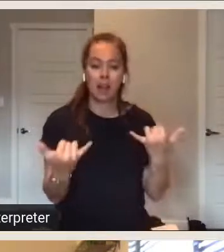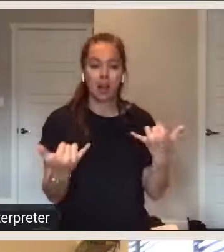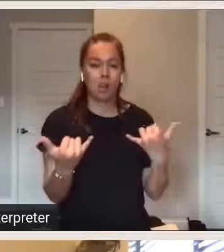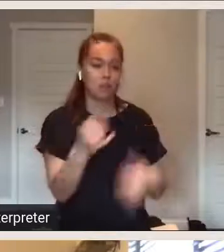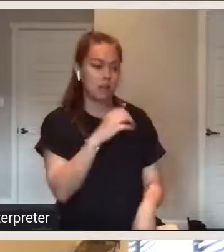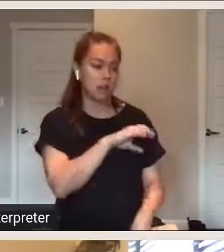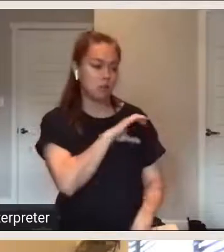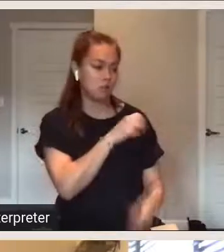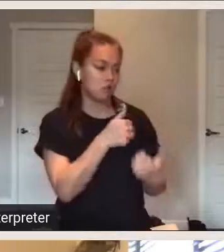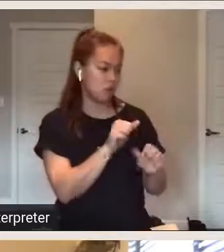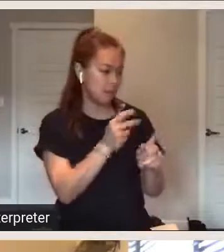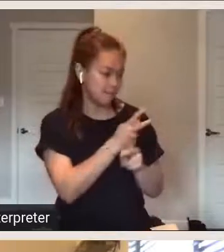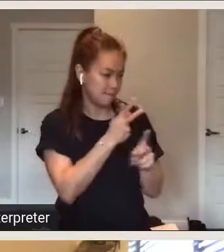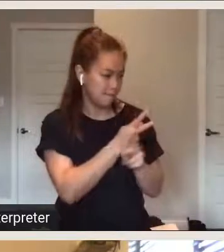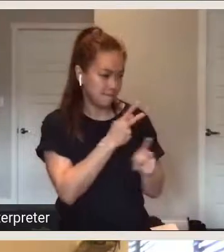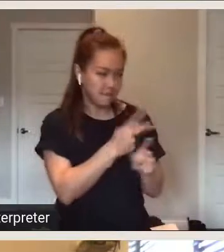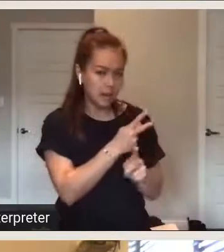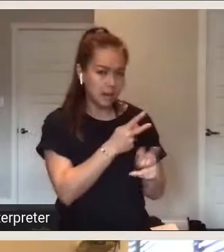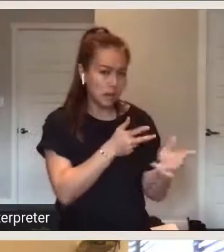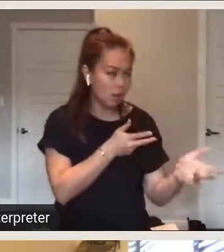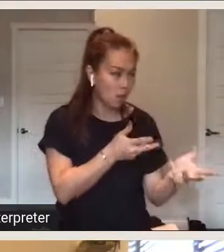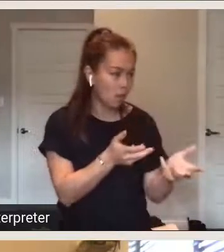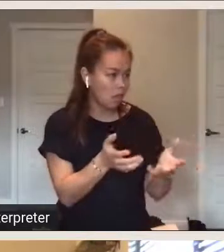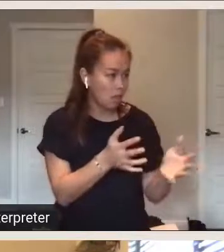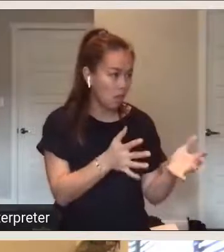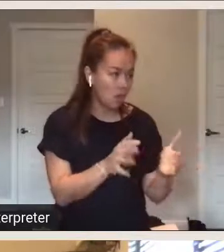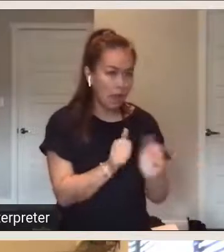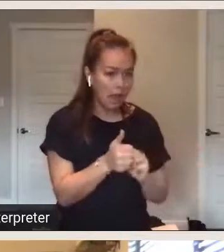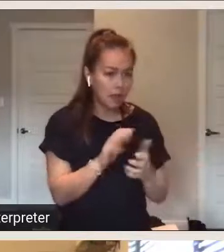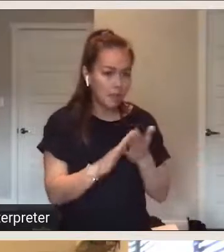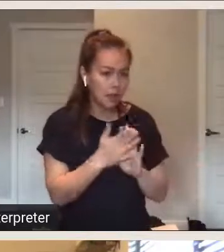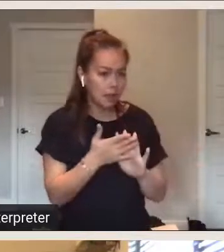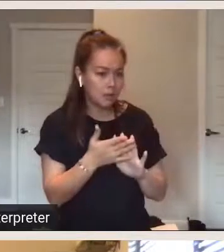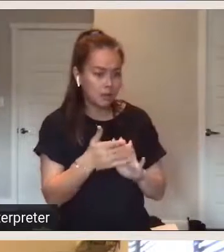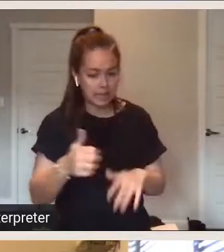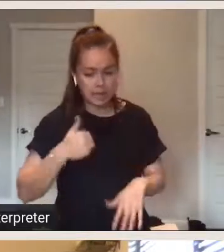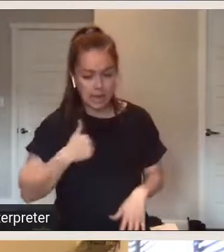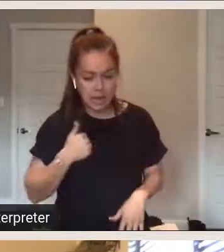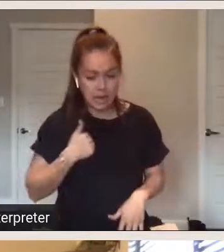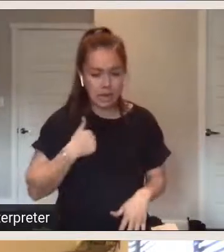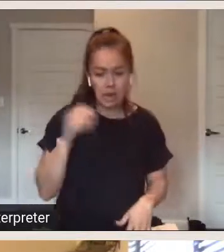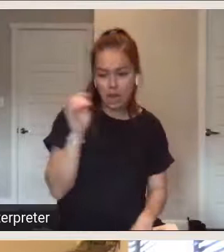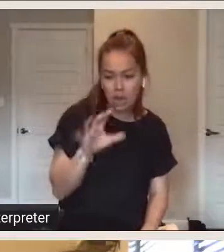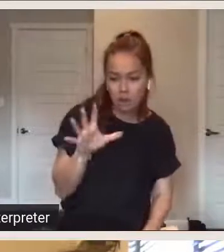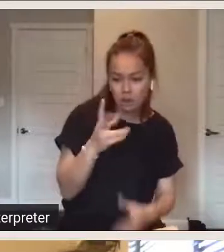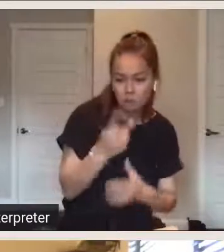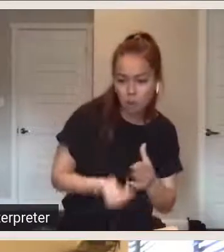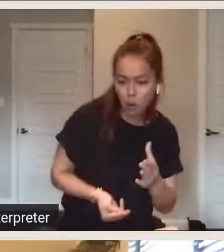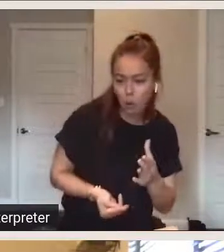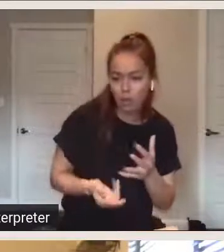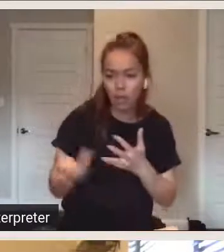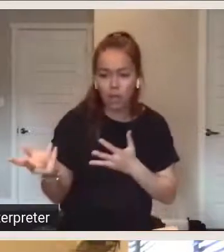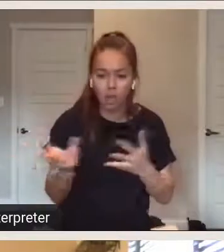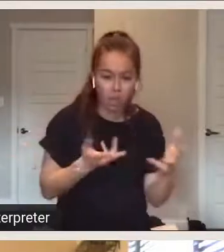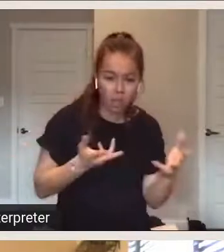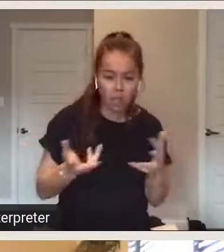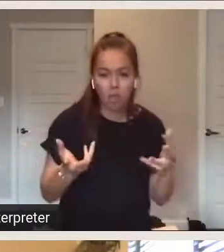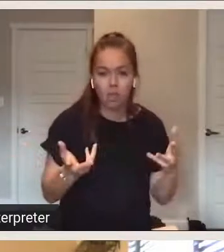weird dichotomy between being Canadian but also being Asian, and putting these two cultures